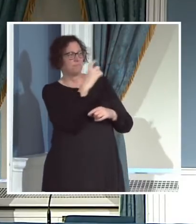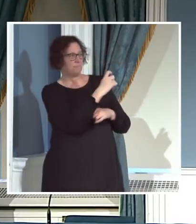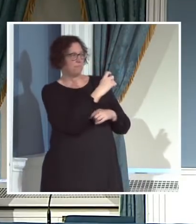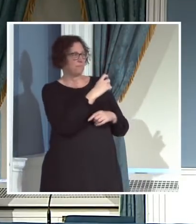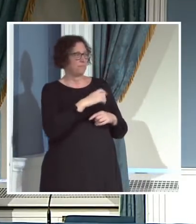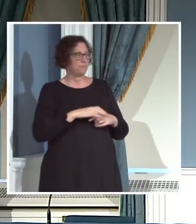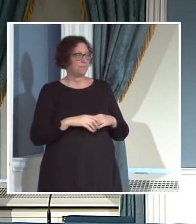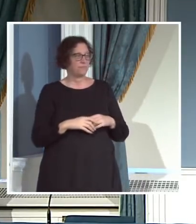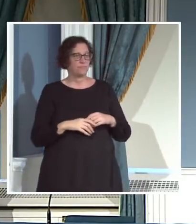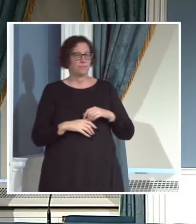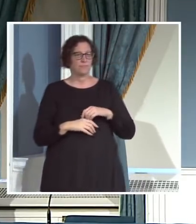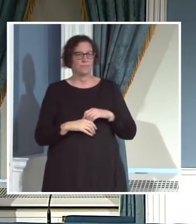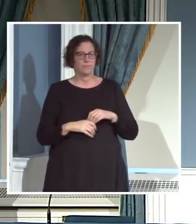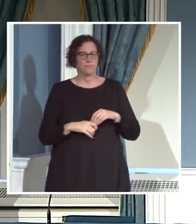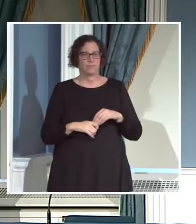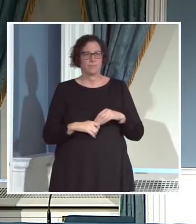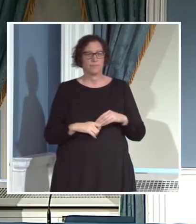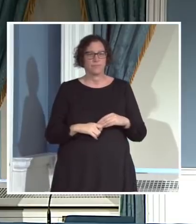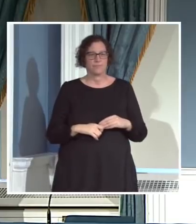Yes?